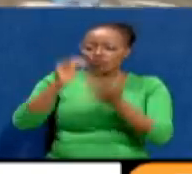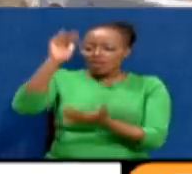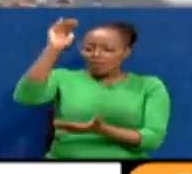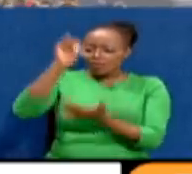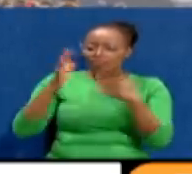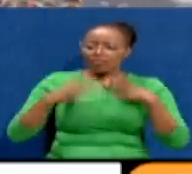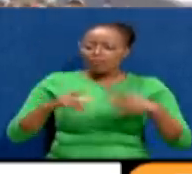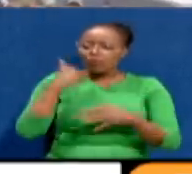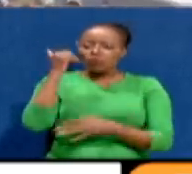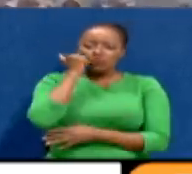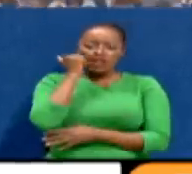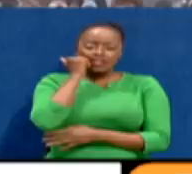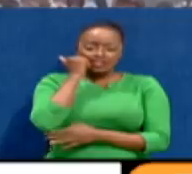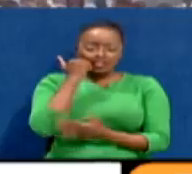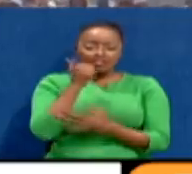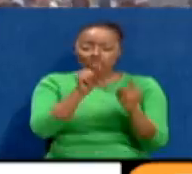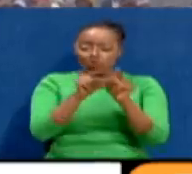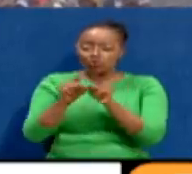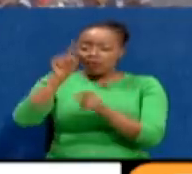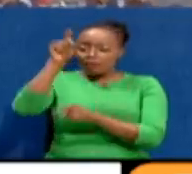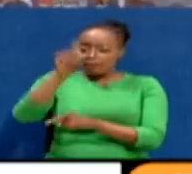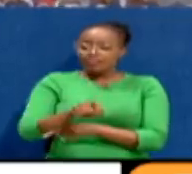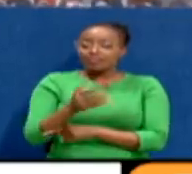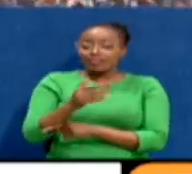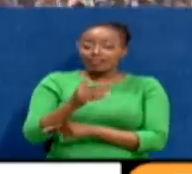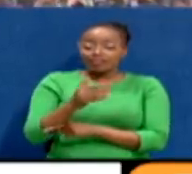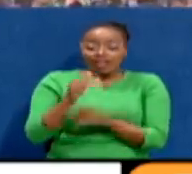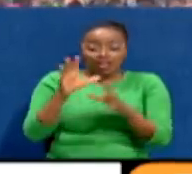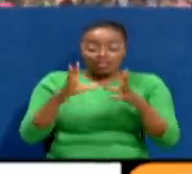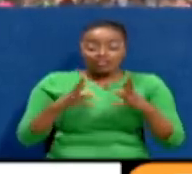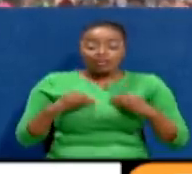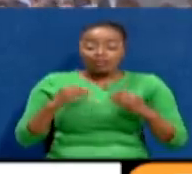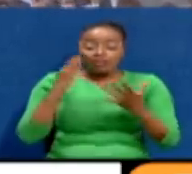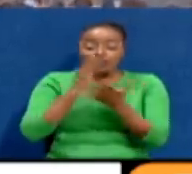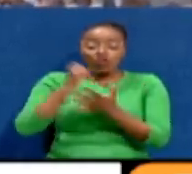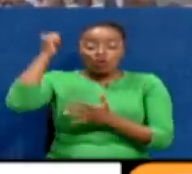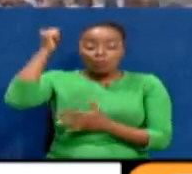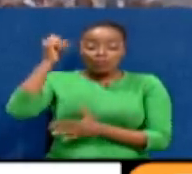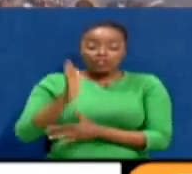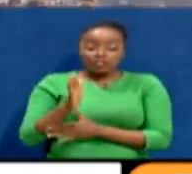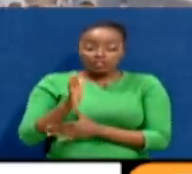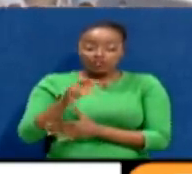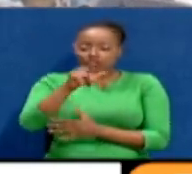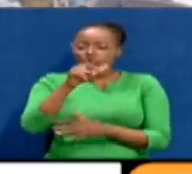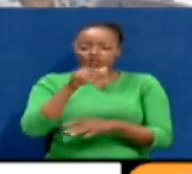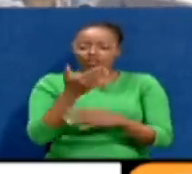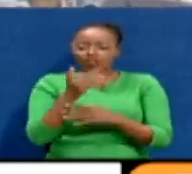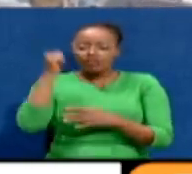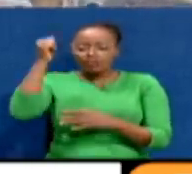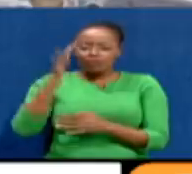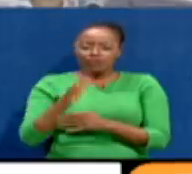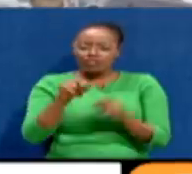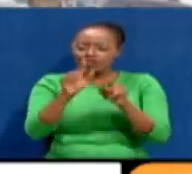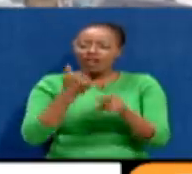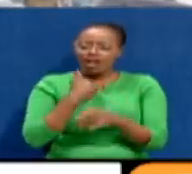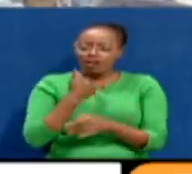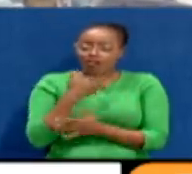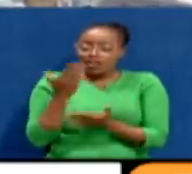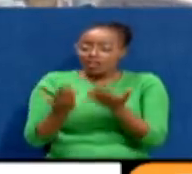the curve. And we have also to be alive to the fact that where are you getting engage. And John,